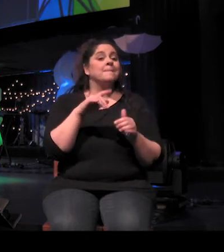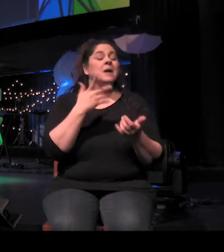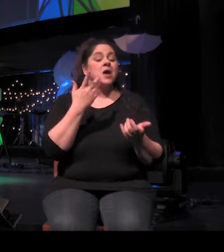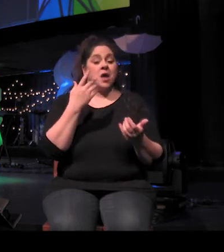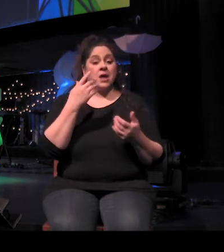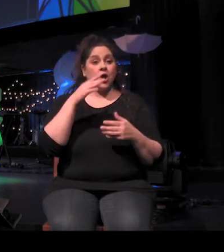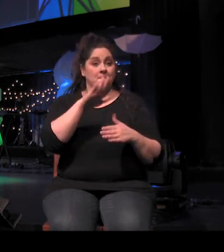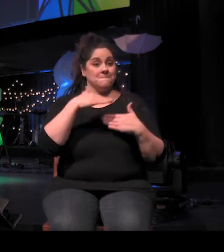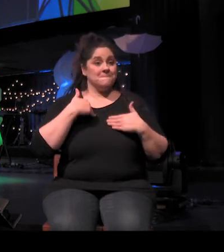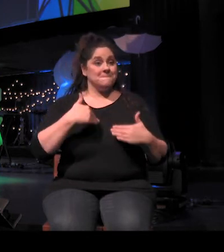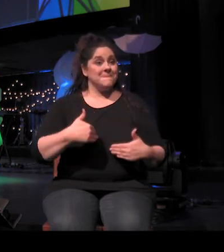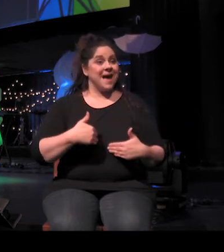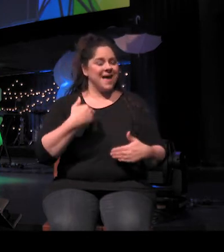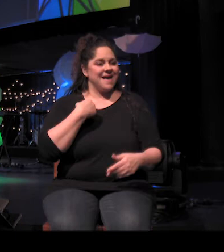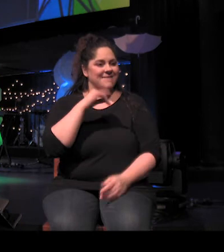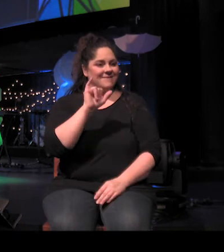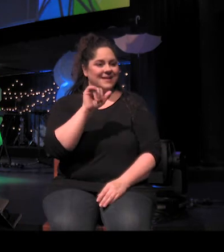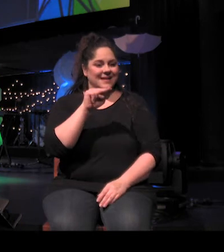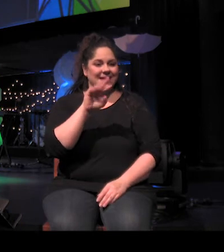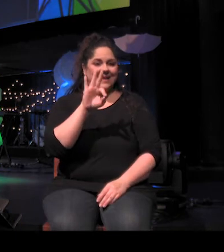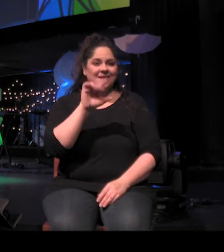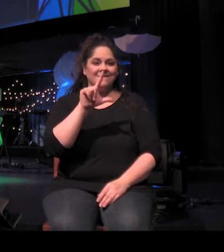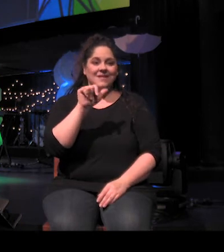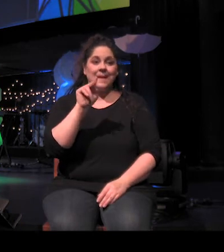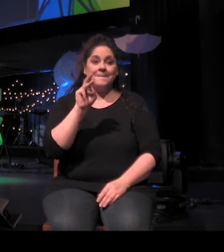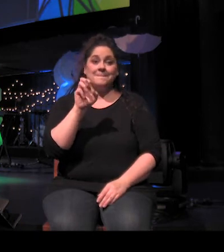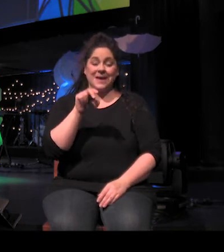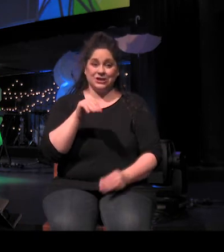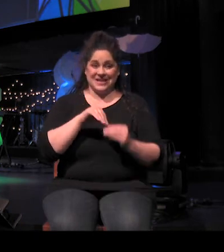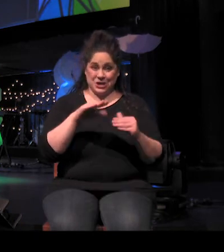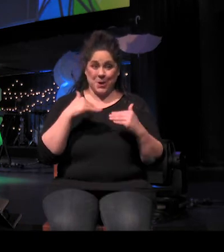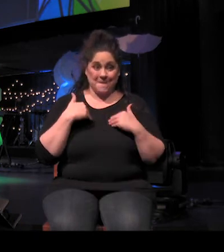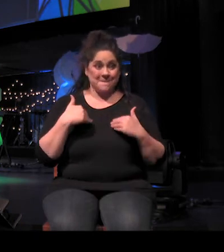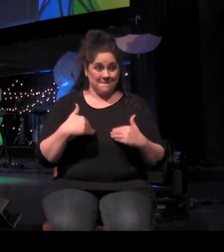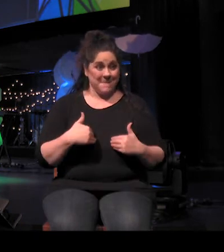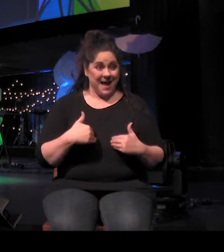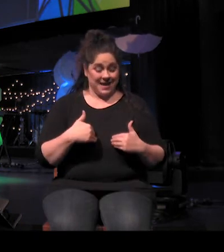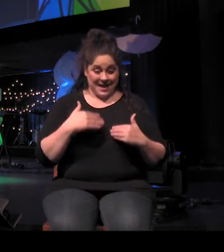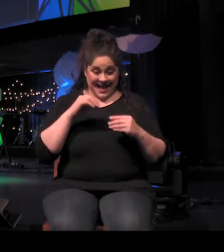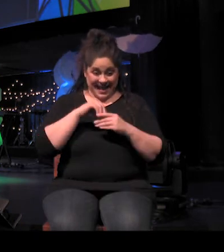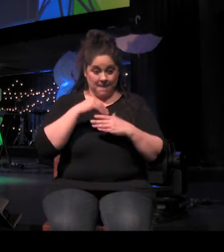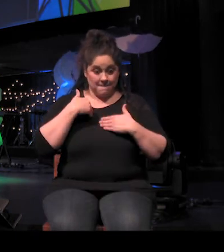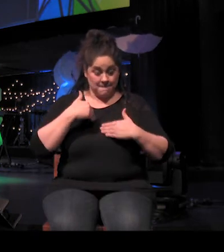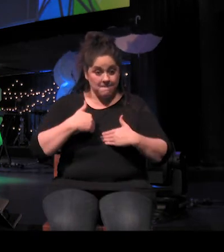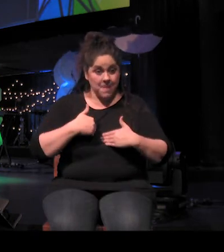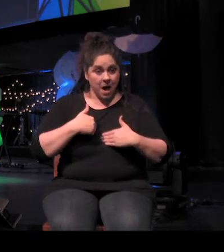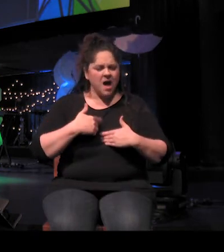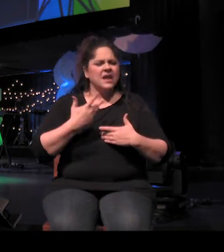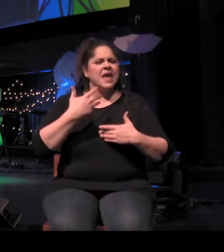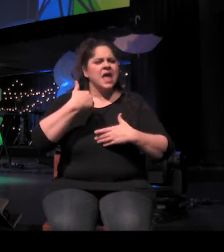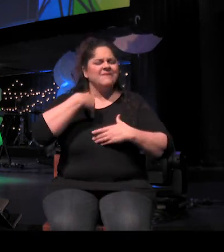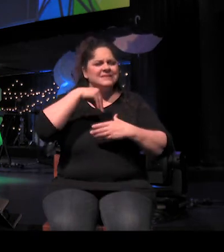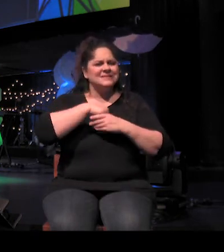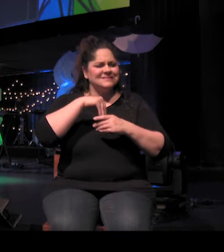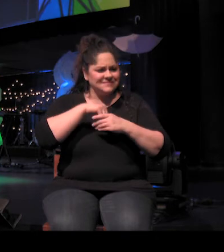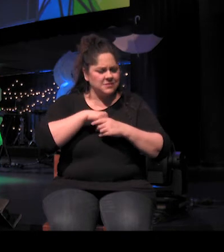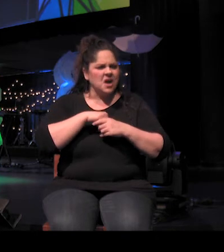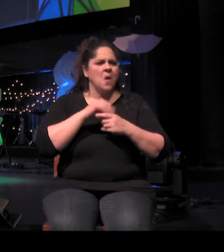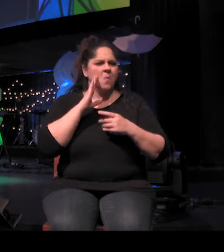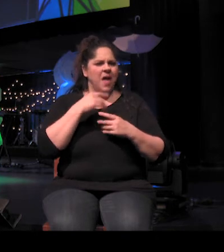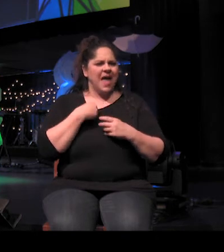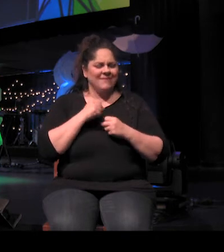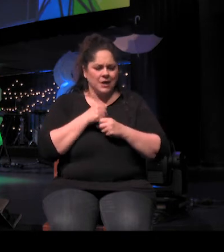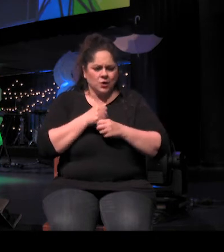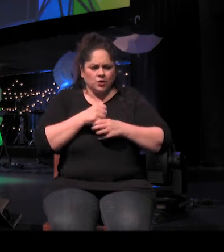about inflammation. Inflammation in the body is the primary cause of all roads that lead to